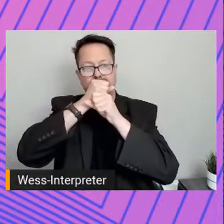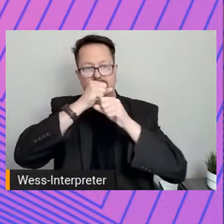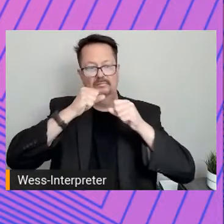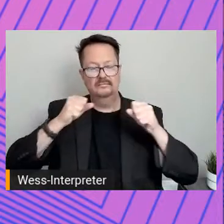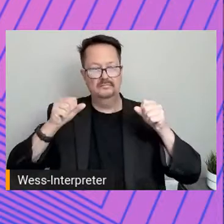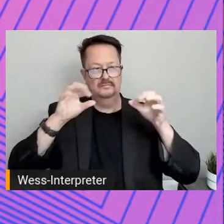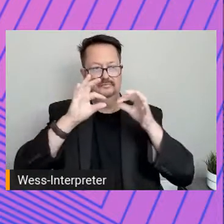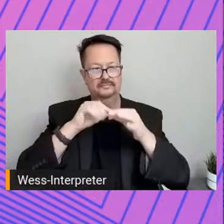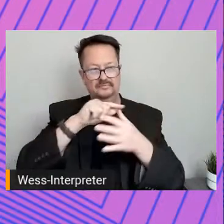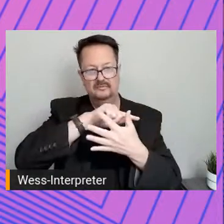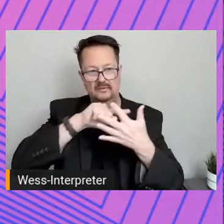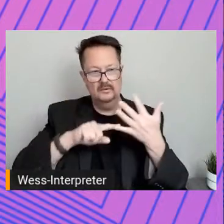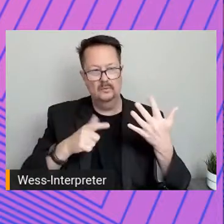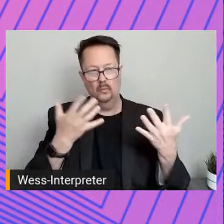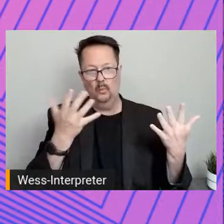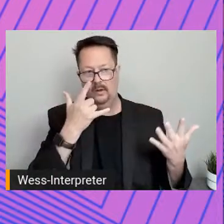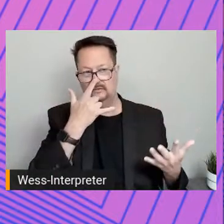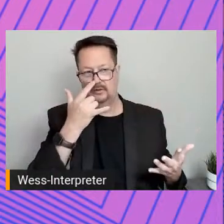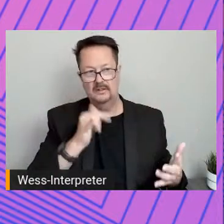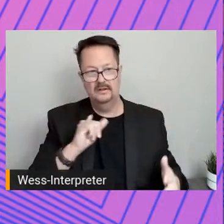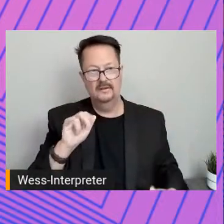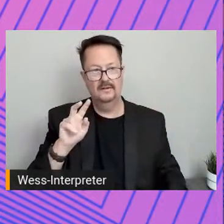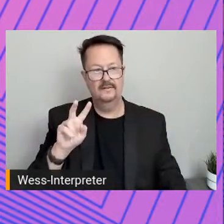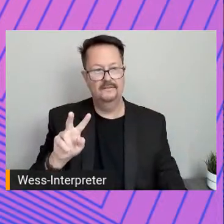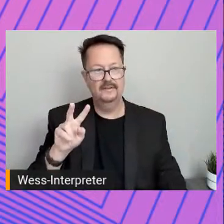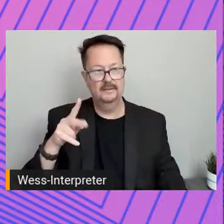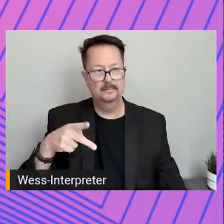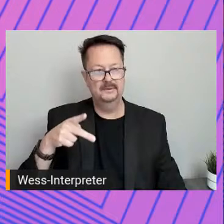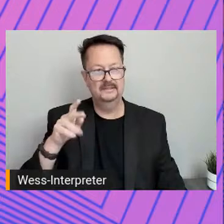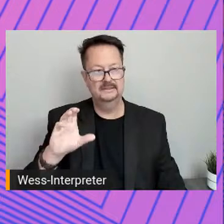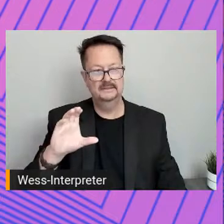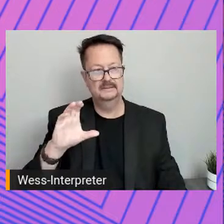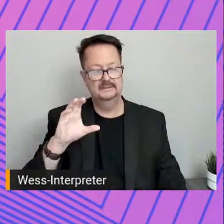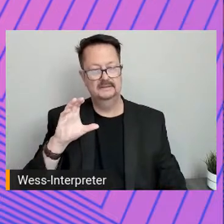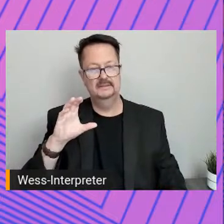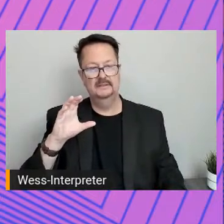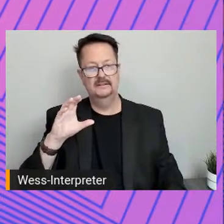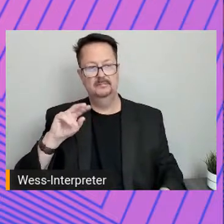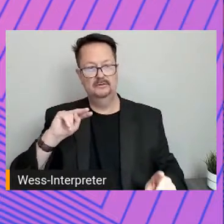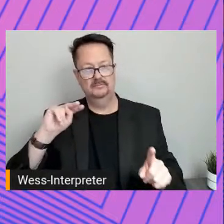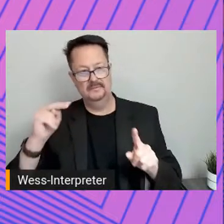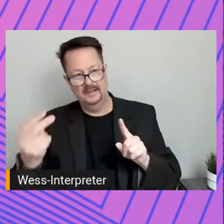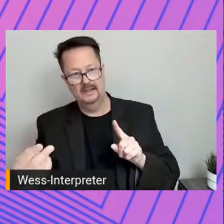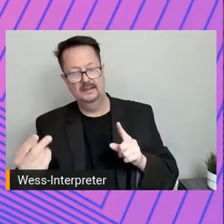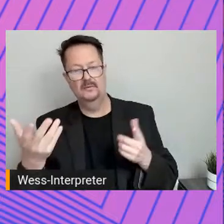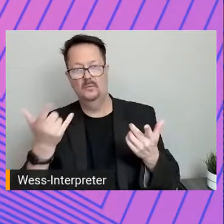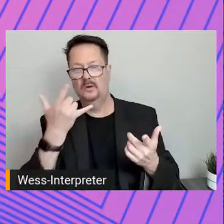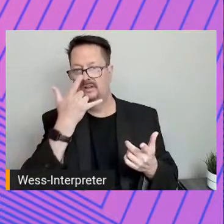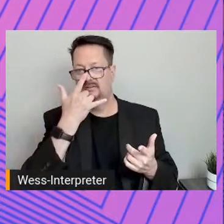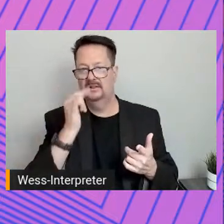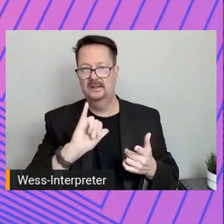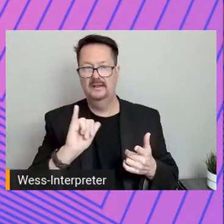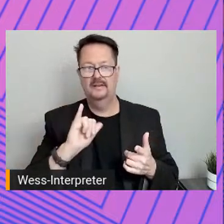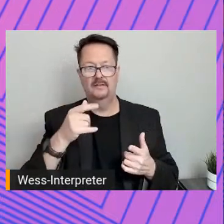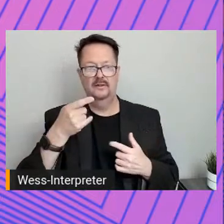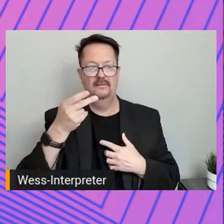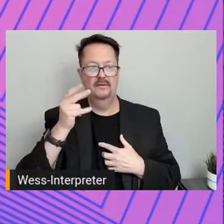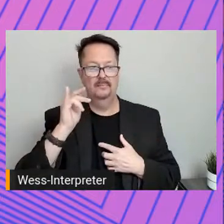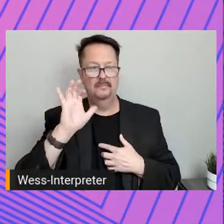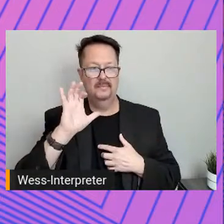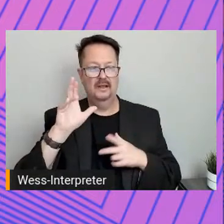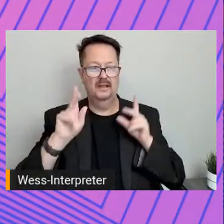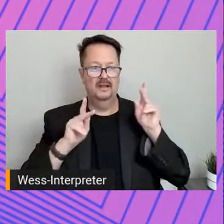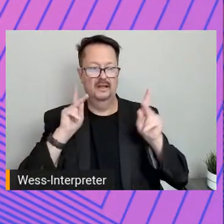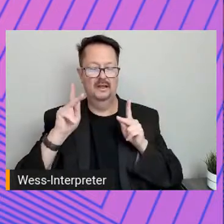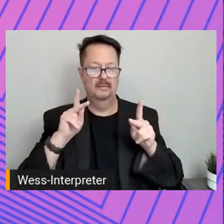would be, what does that look like from a VPC perspective? What does that look like if you're going to be having public network traffic to connect it to